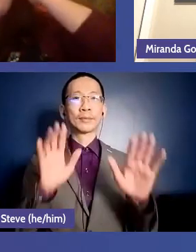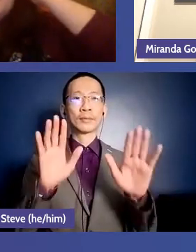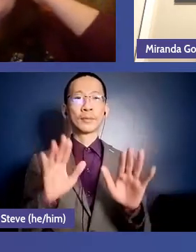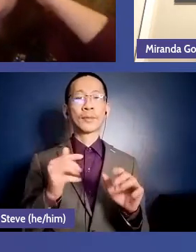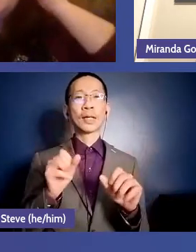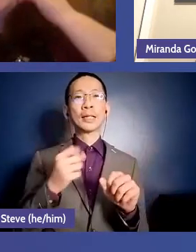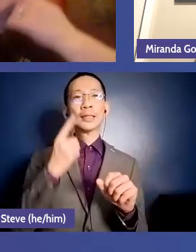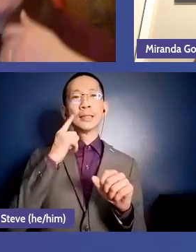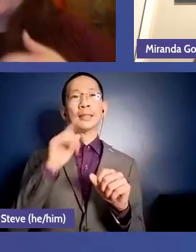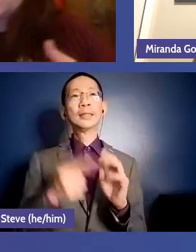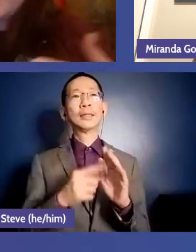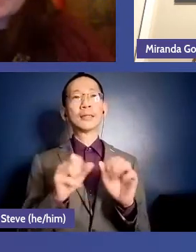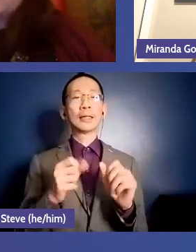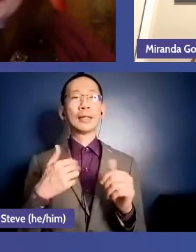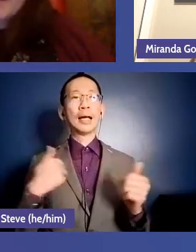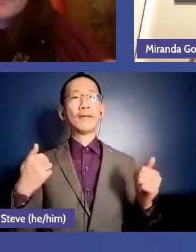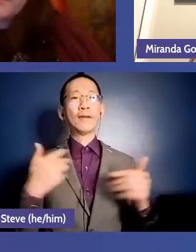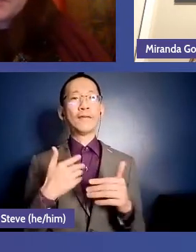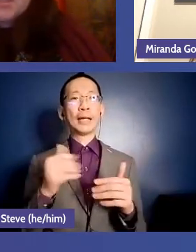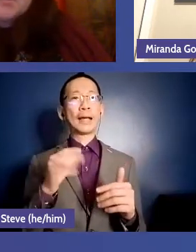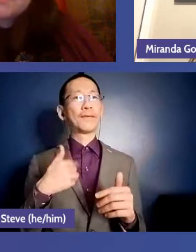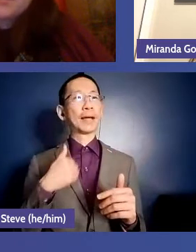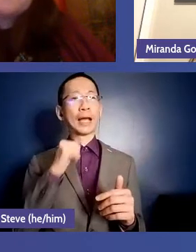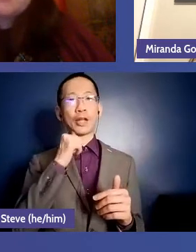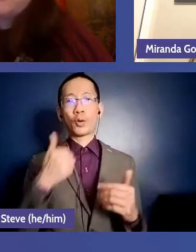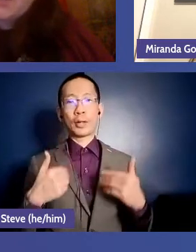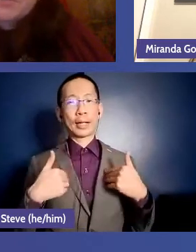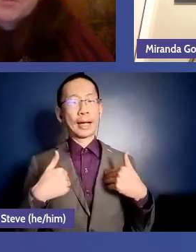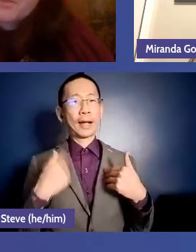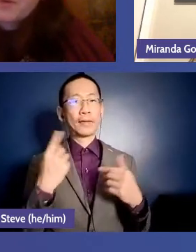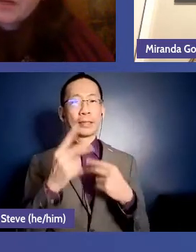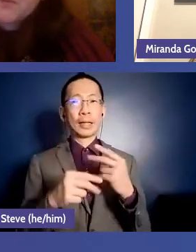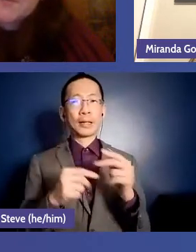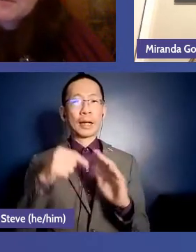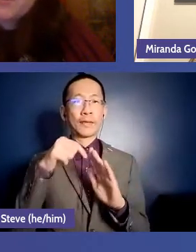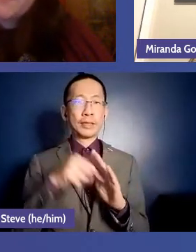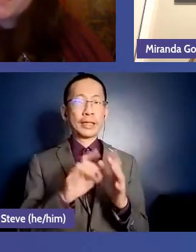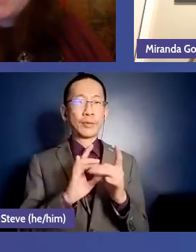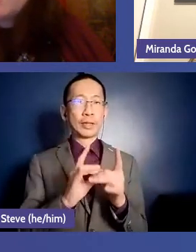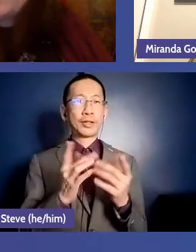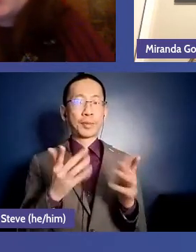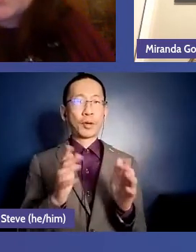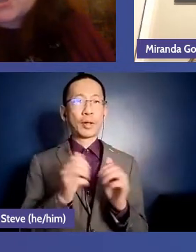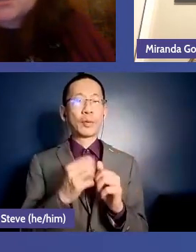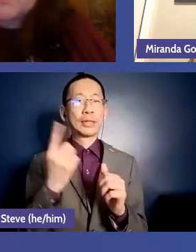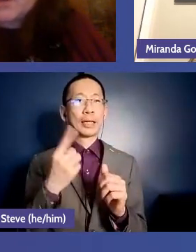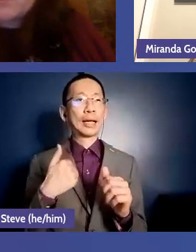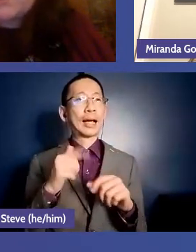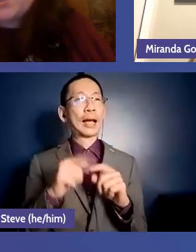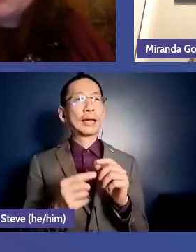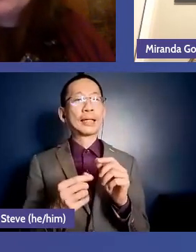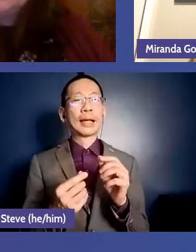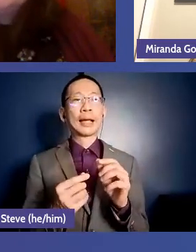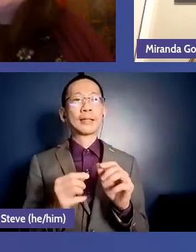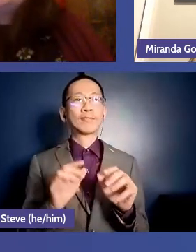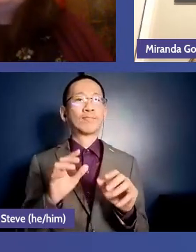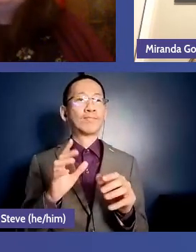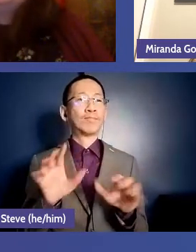be a perceived fear of, well, if I don't have some kind of deep relationship already with someone, that I can't broach a you